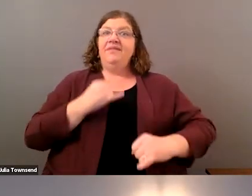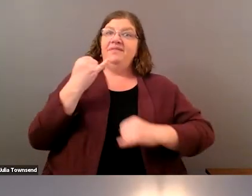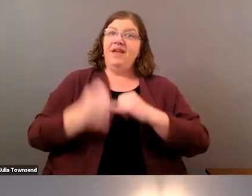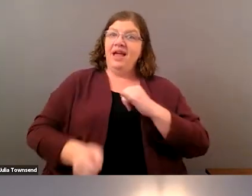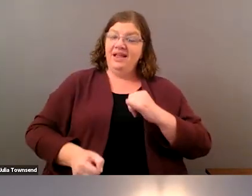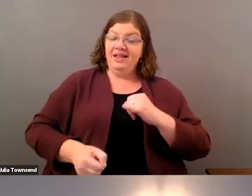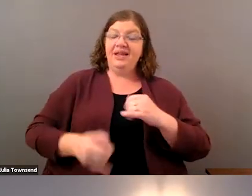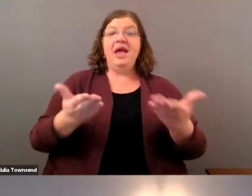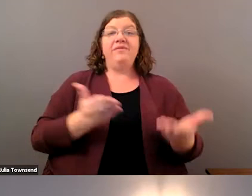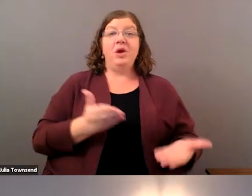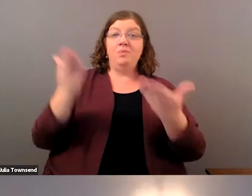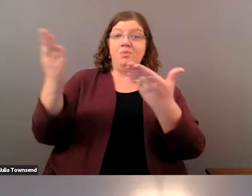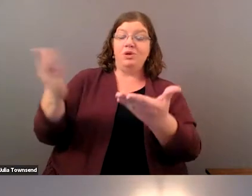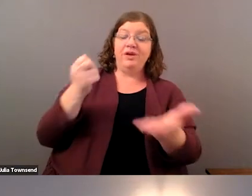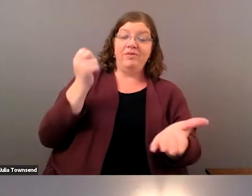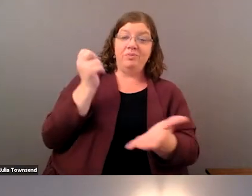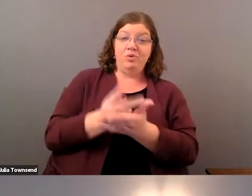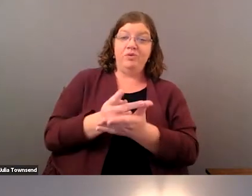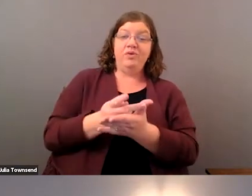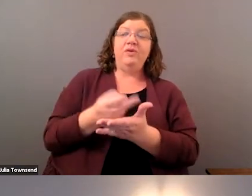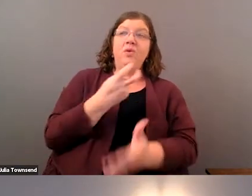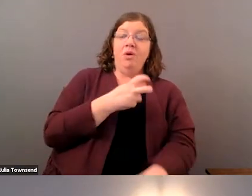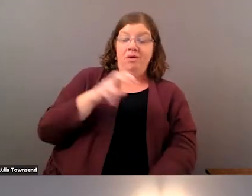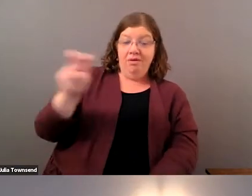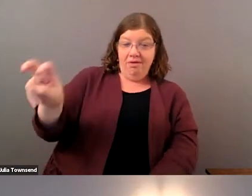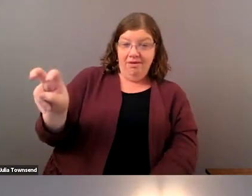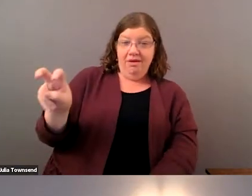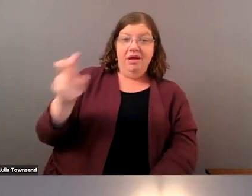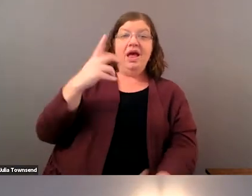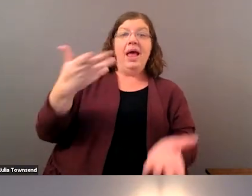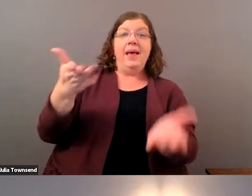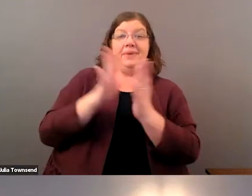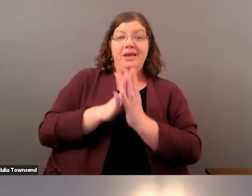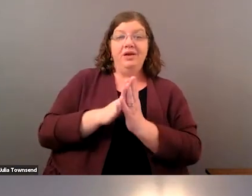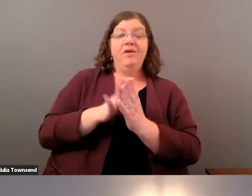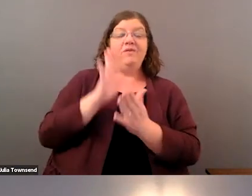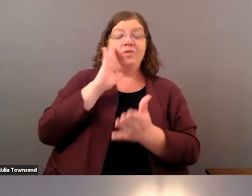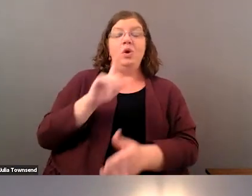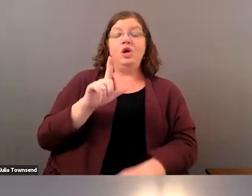I ask for a motion for approval of the interdistrict transfer appeal for